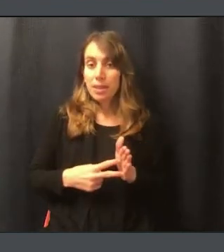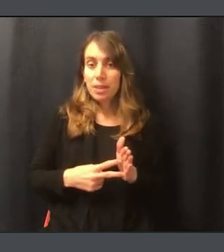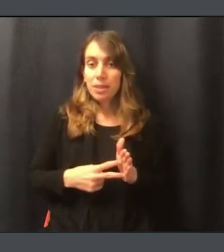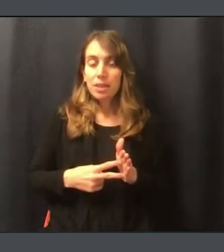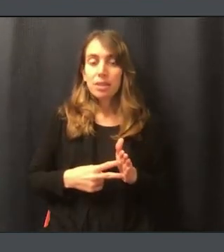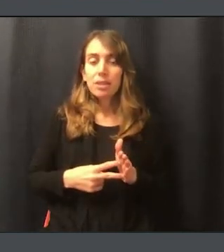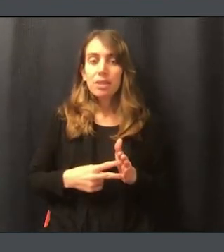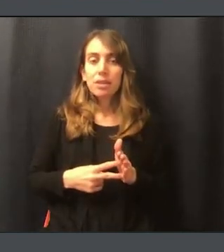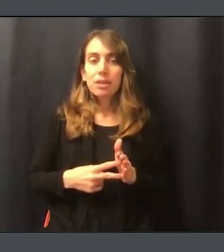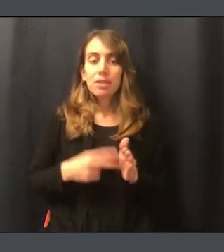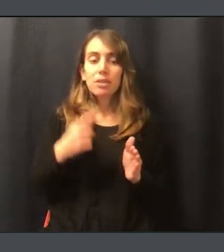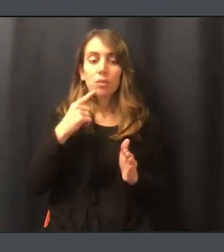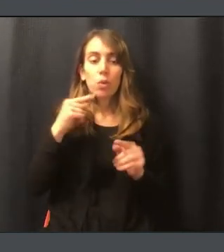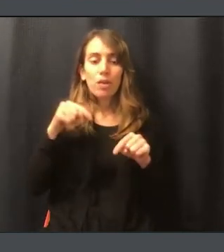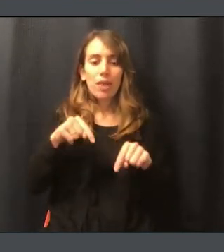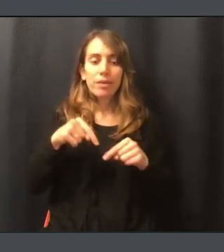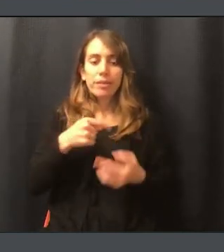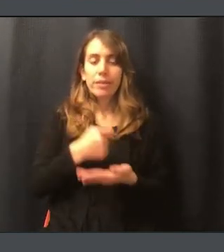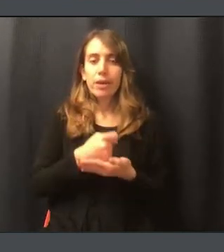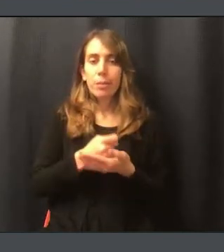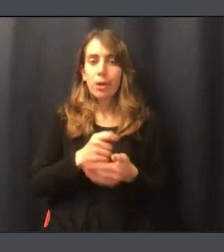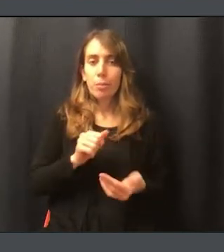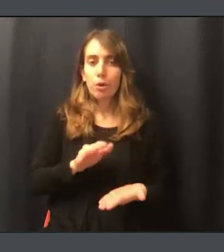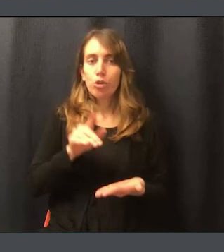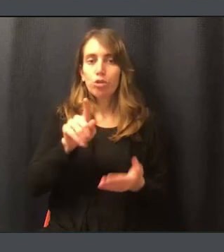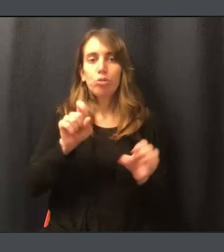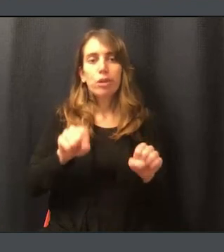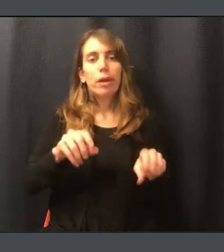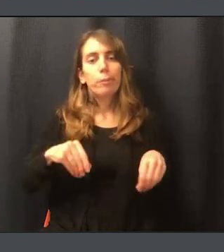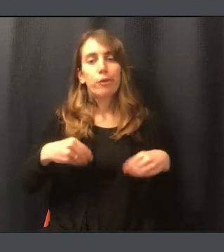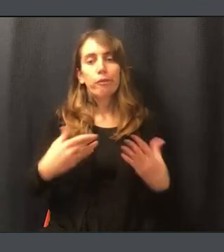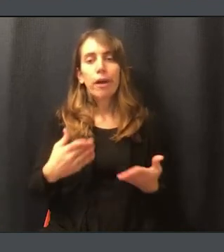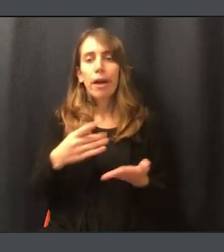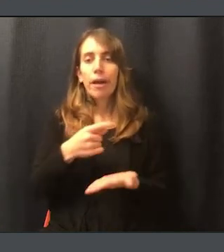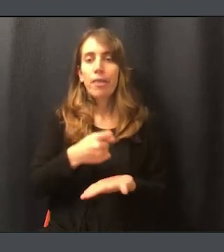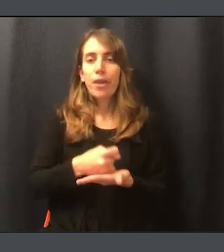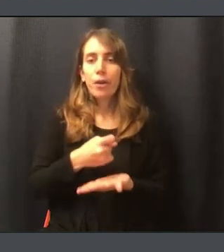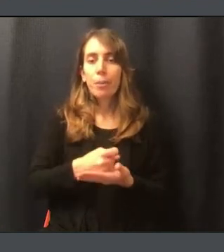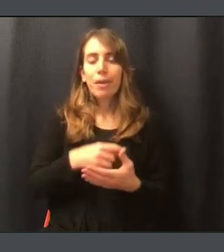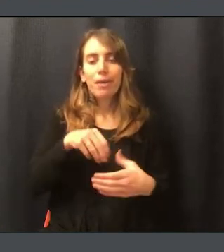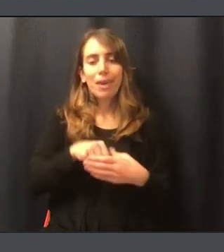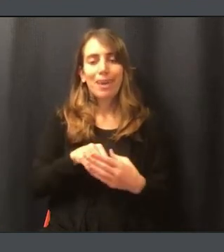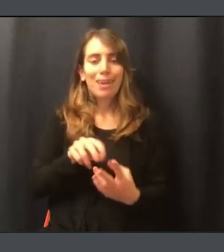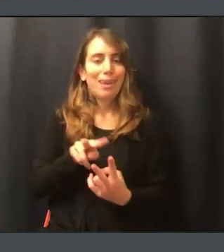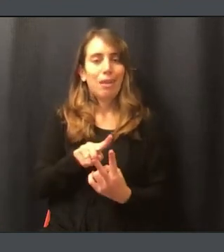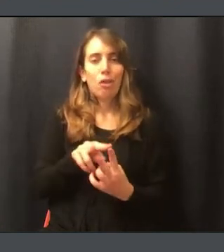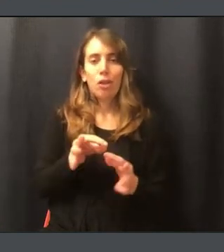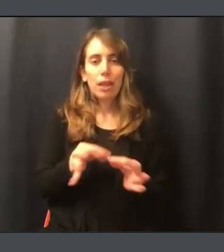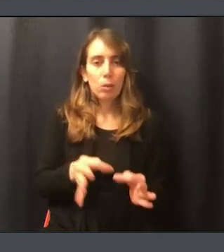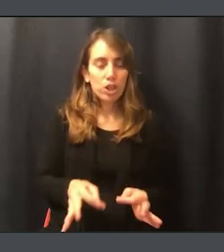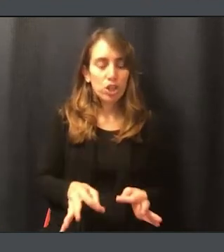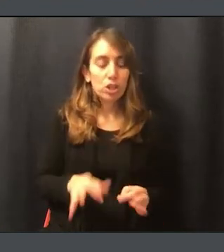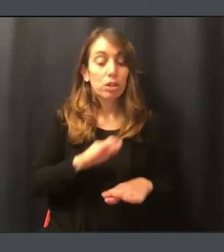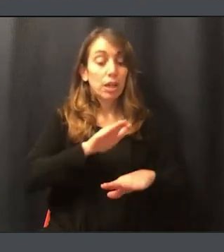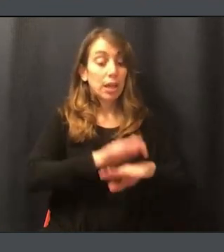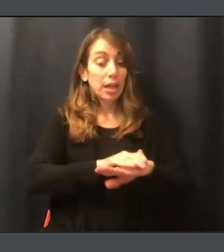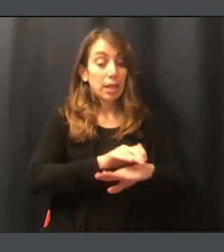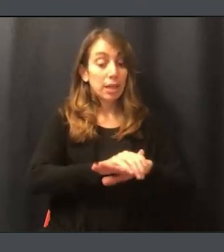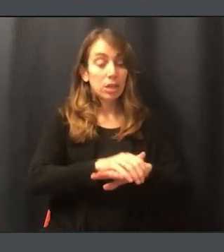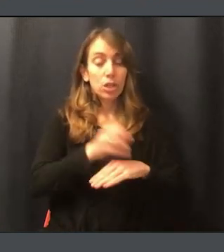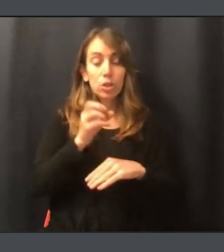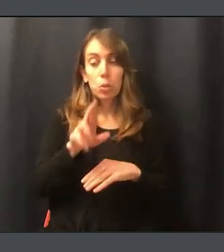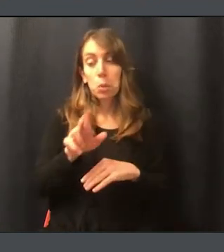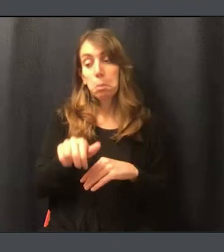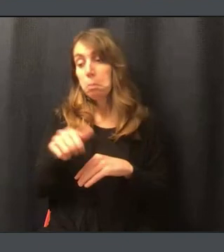this therapy approach, you can provide therapy essentially in either language, right? You can provide it in English, you can provide it in another